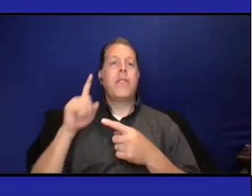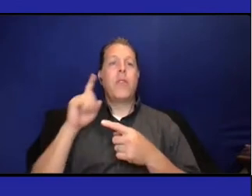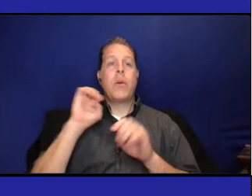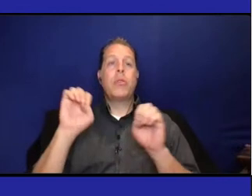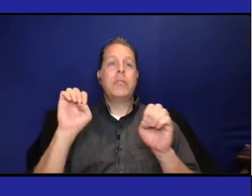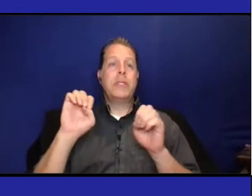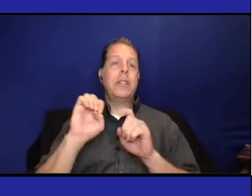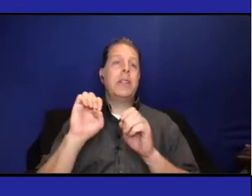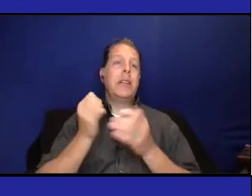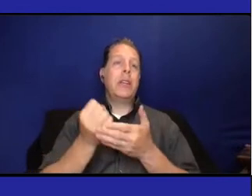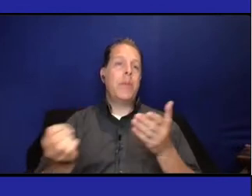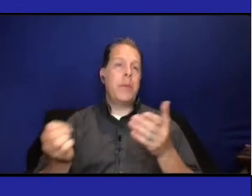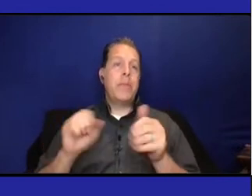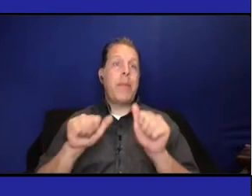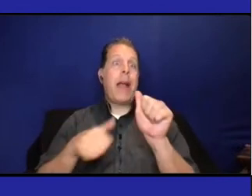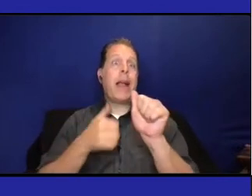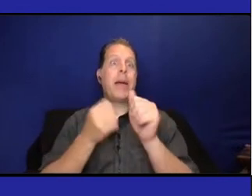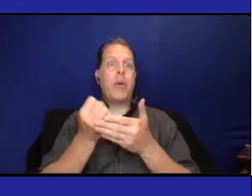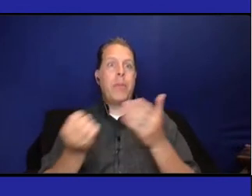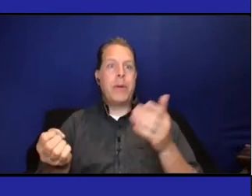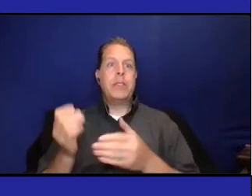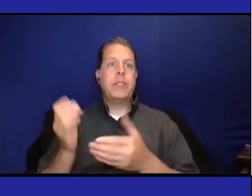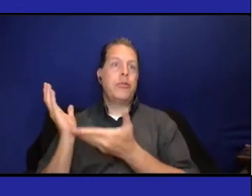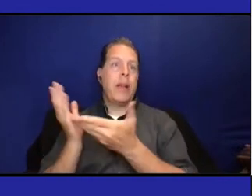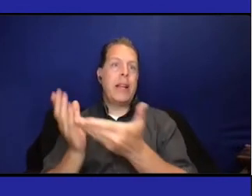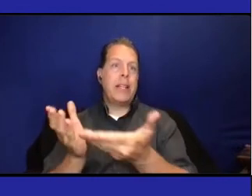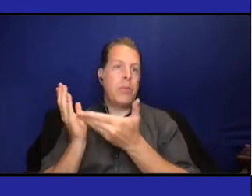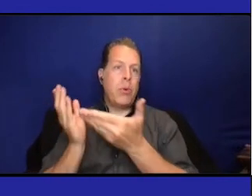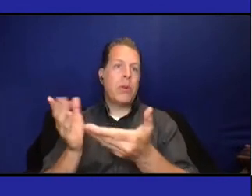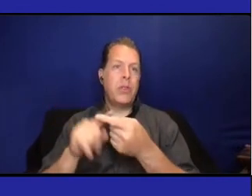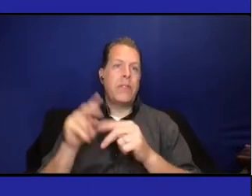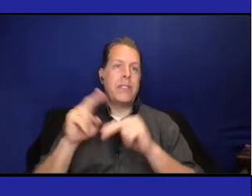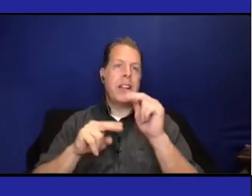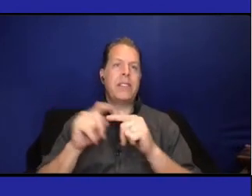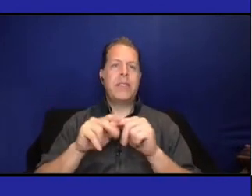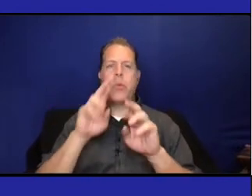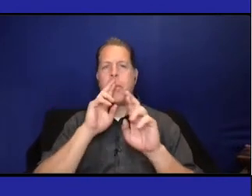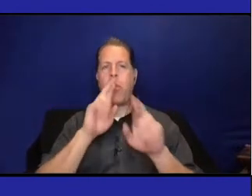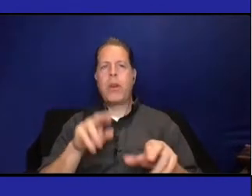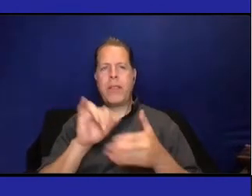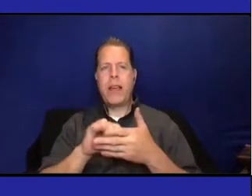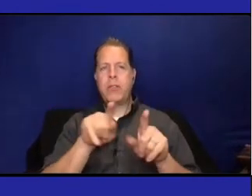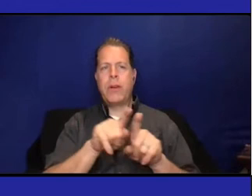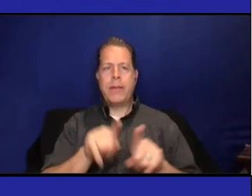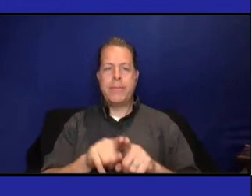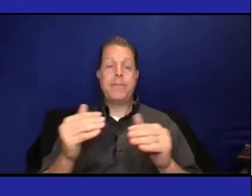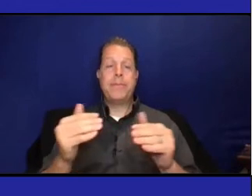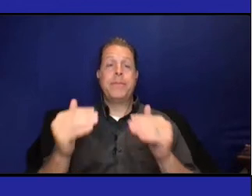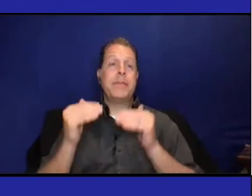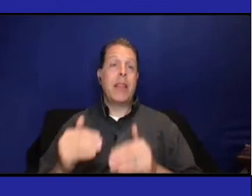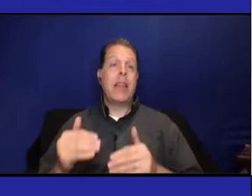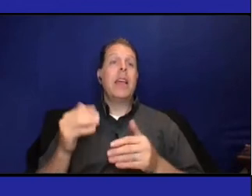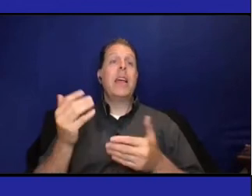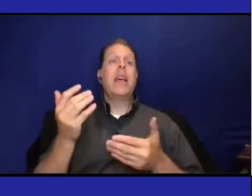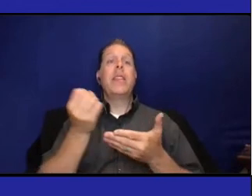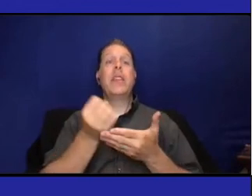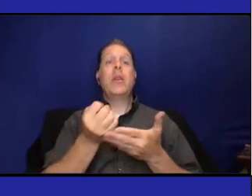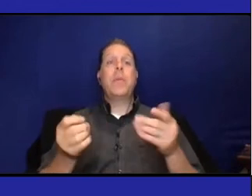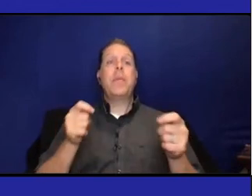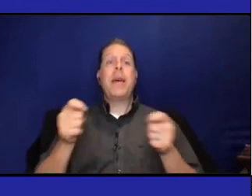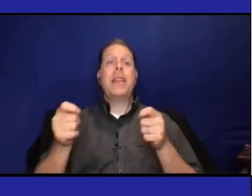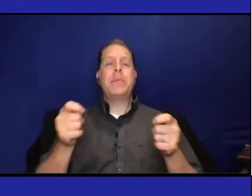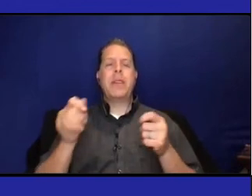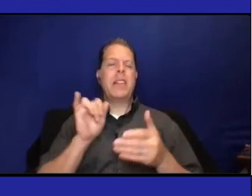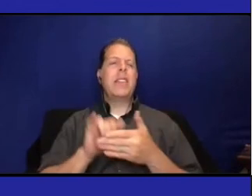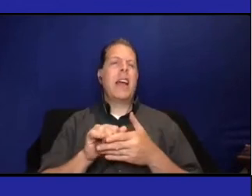equipment, transport to facilities and reporting out that. And then the equipment management is a